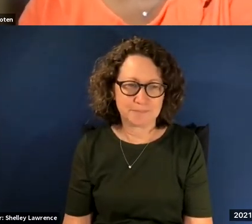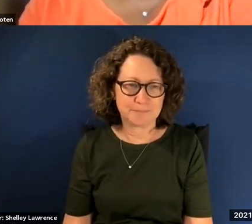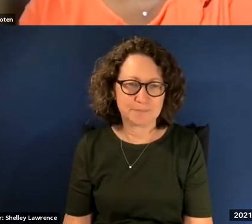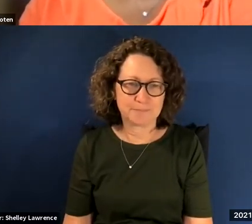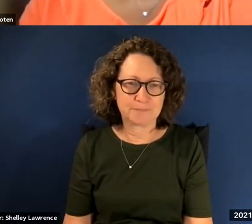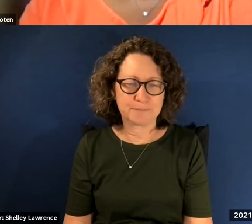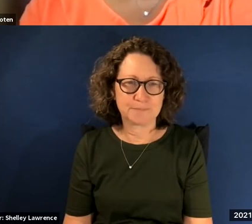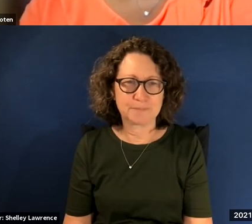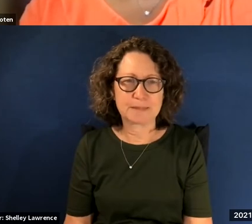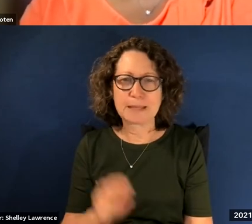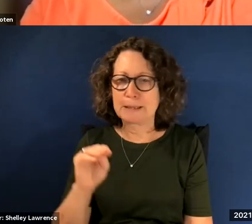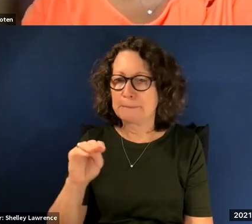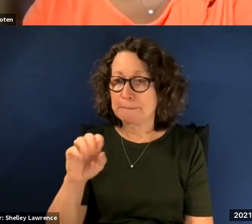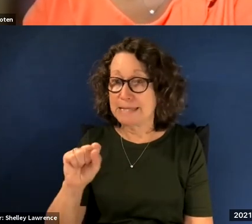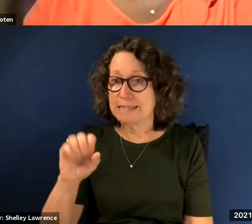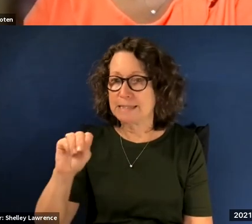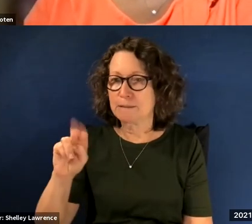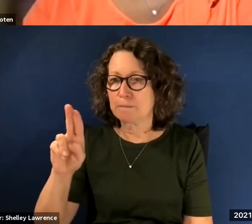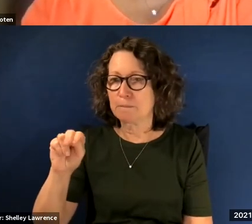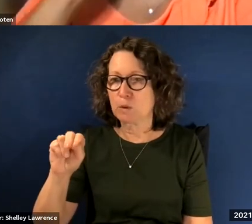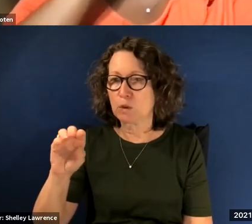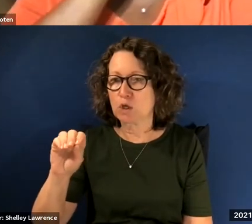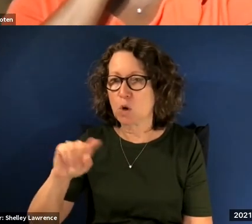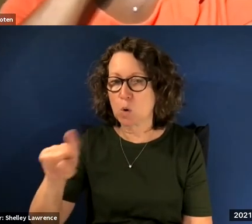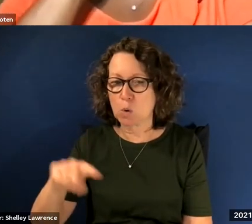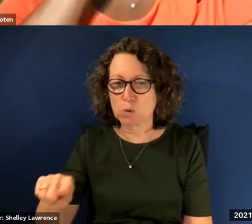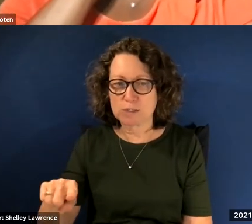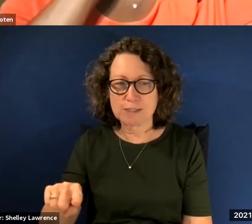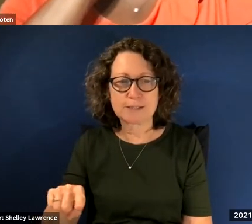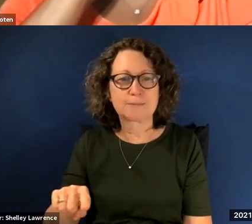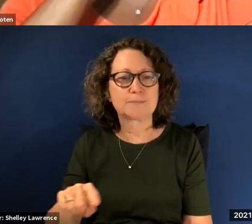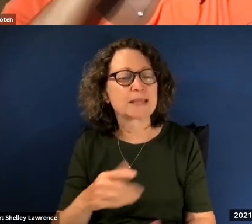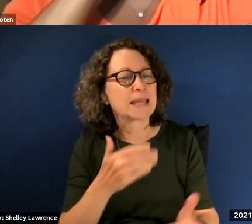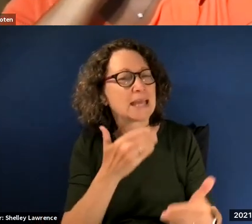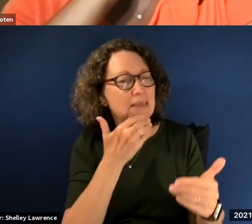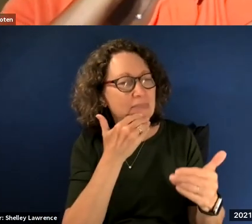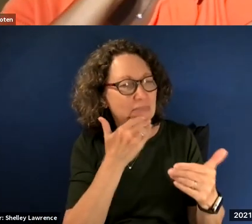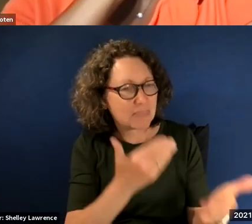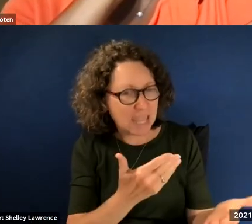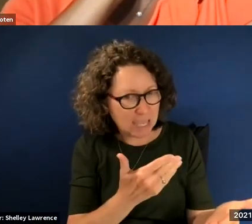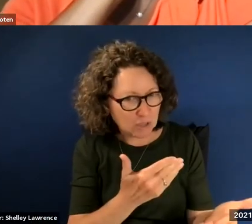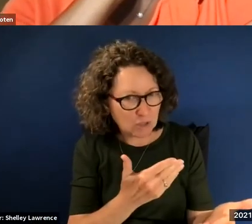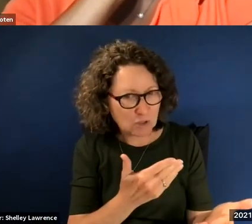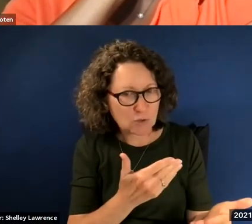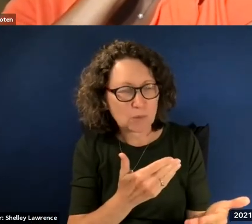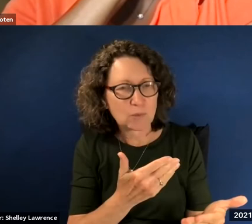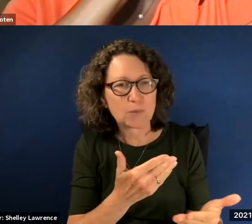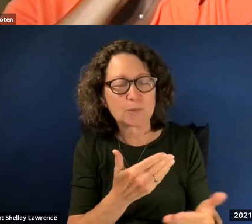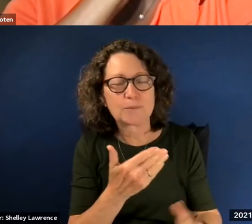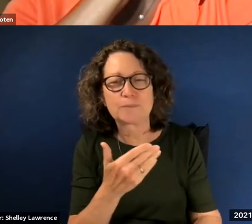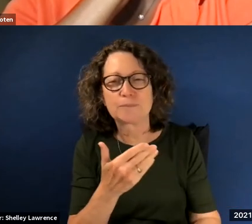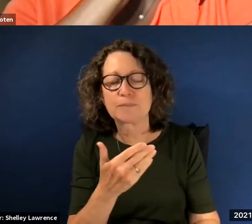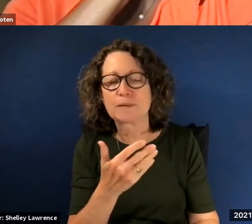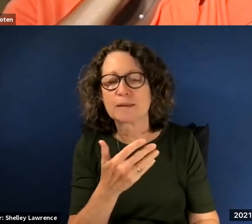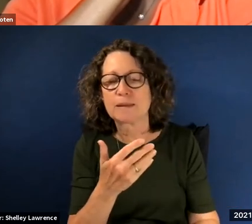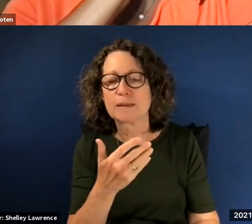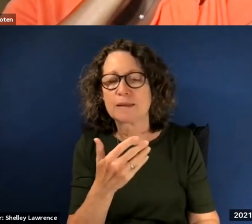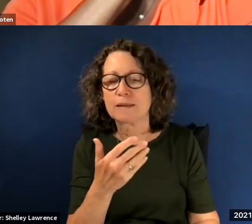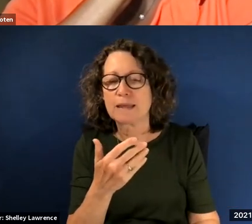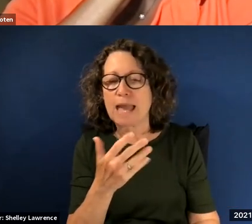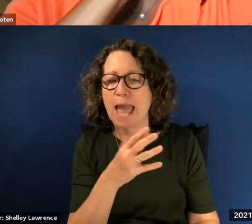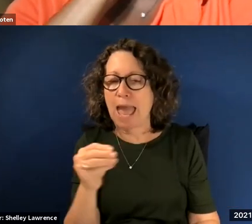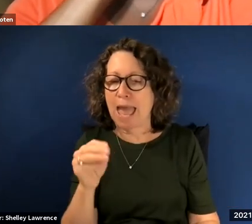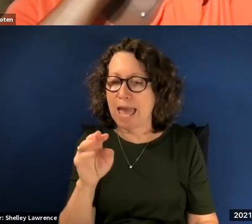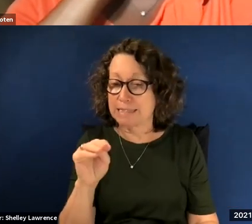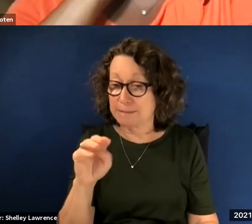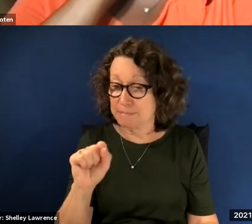Ms. Munoz. Yes, thank you, Mr. Vizzolini. And as Ms. Capps